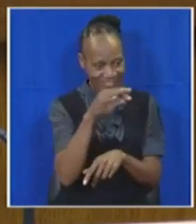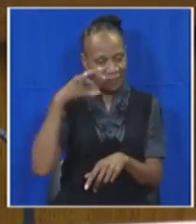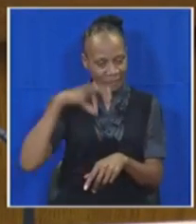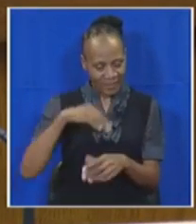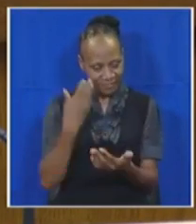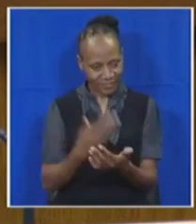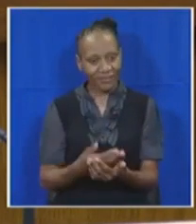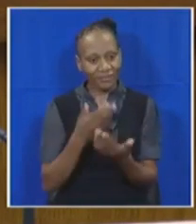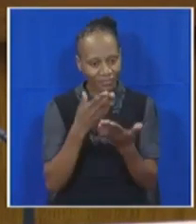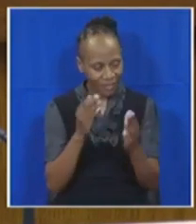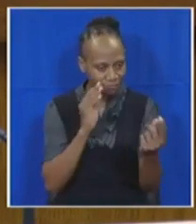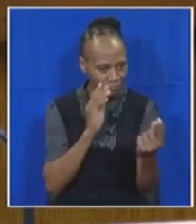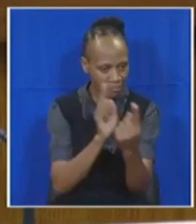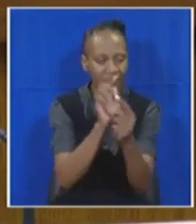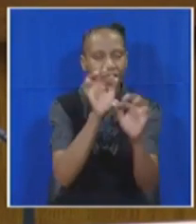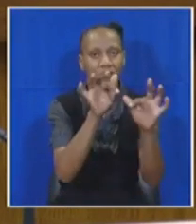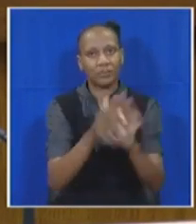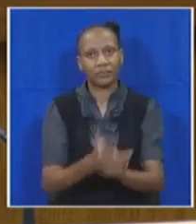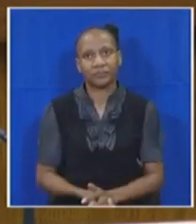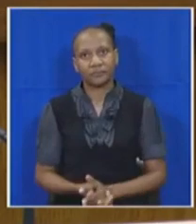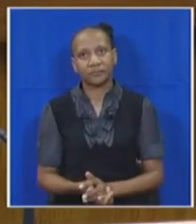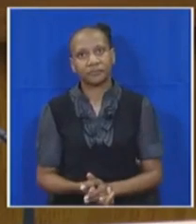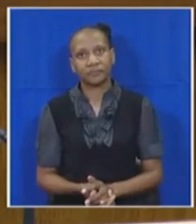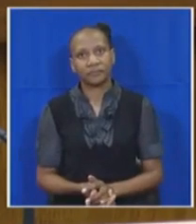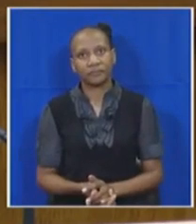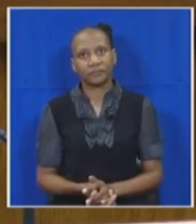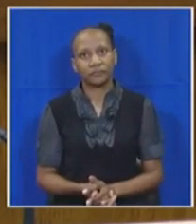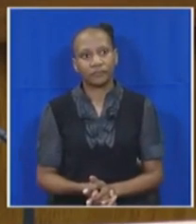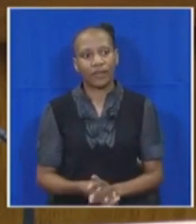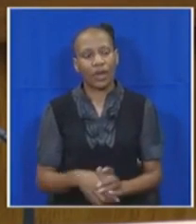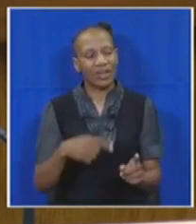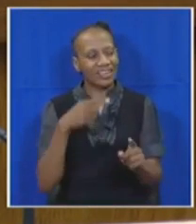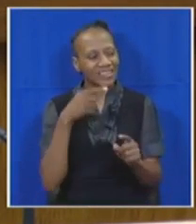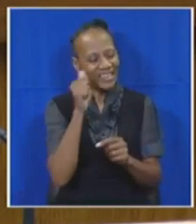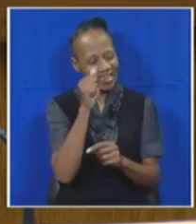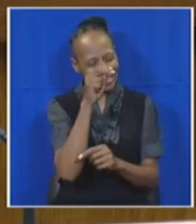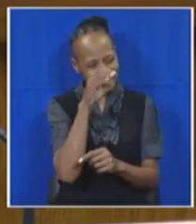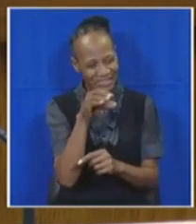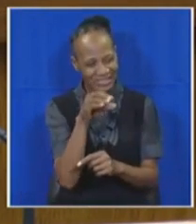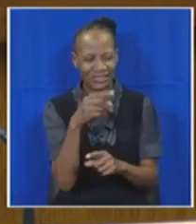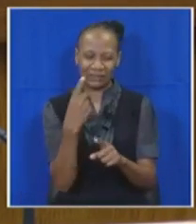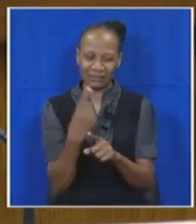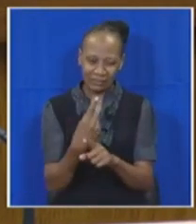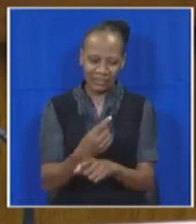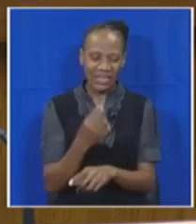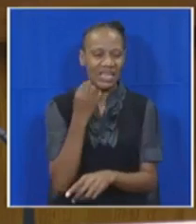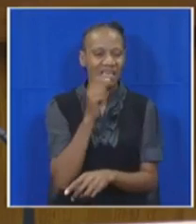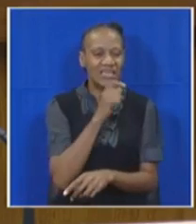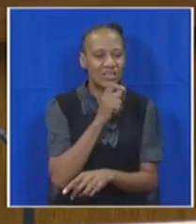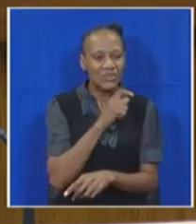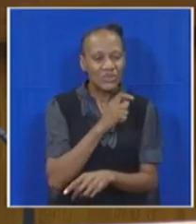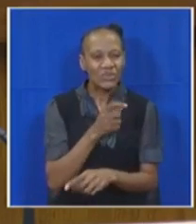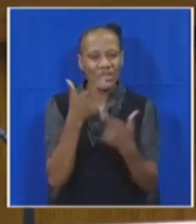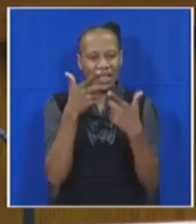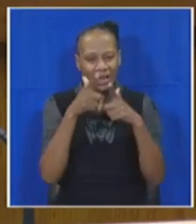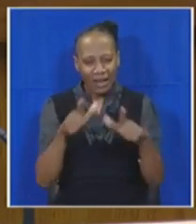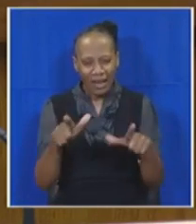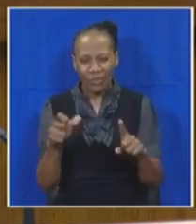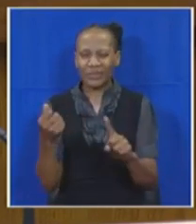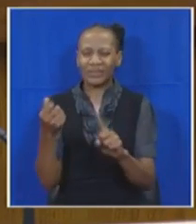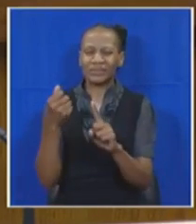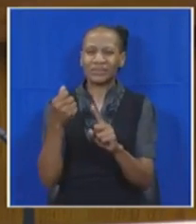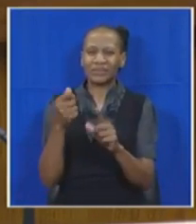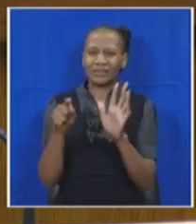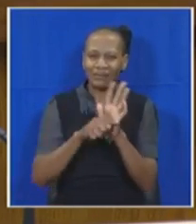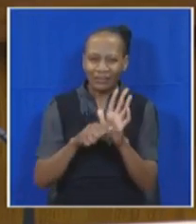a nation, and when we seek answers, they use violent, racist rhetoric that divide us like Honorable